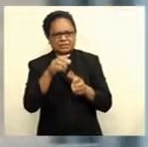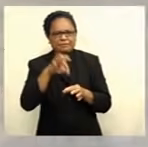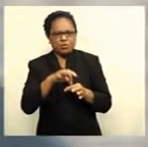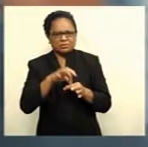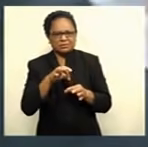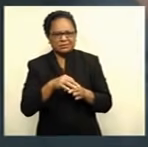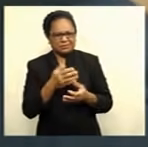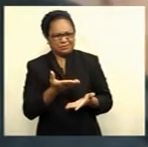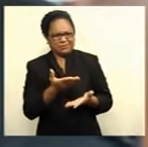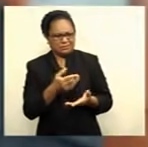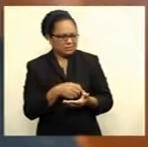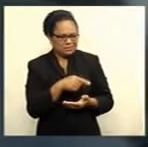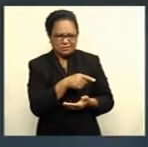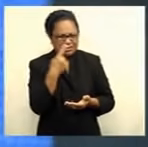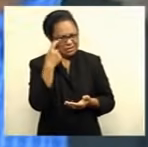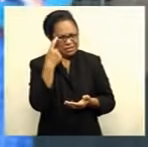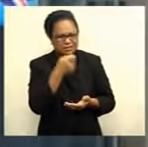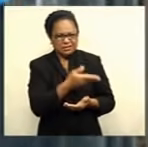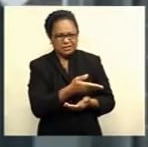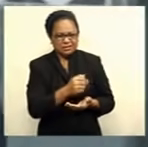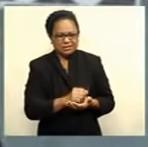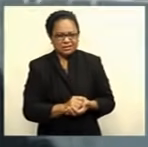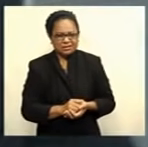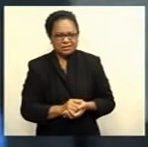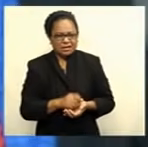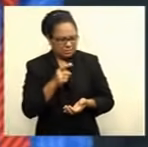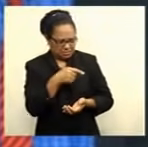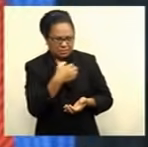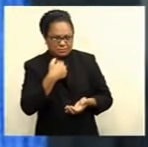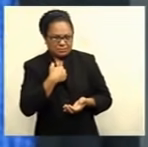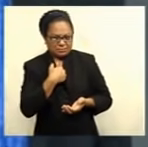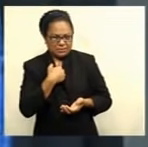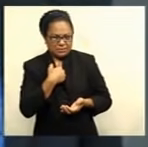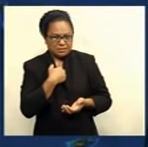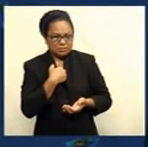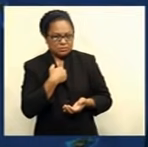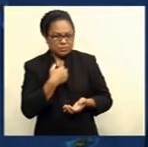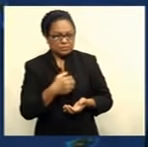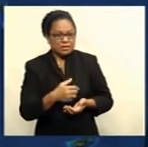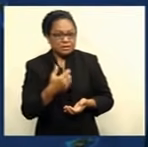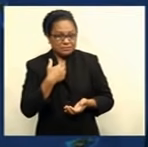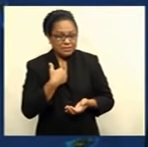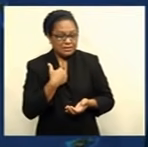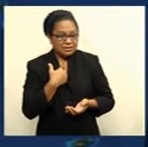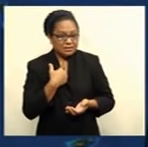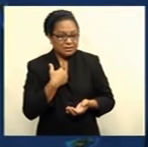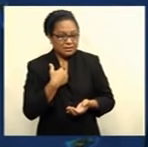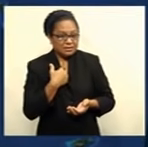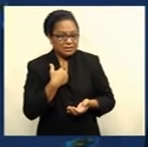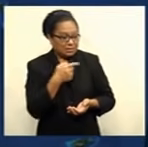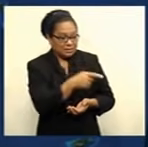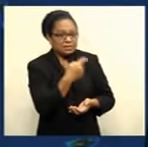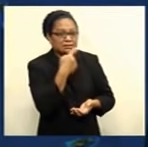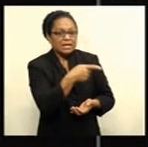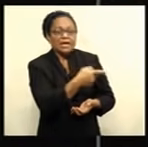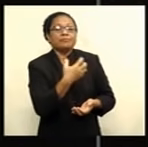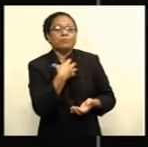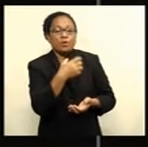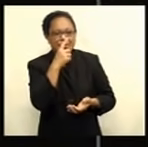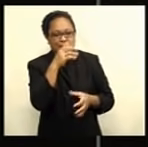has lesser votes than me and many other members in the current SODELPA caucus.